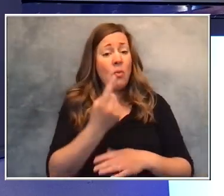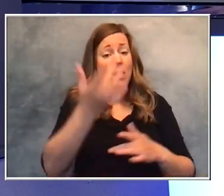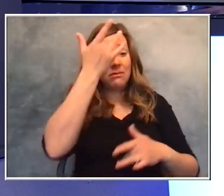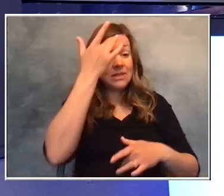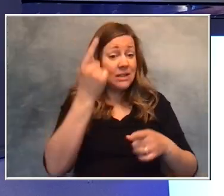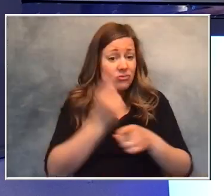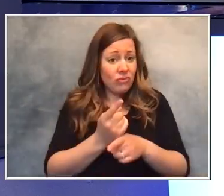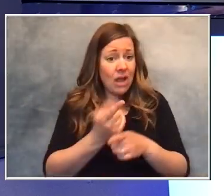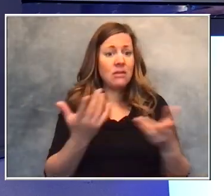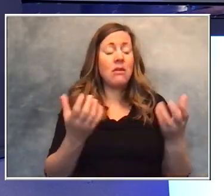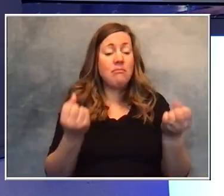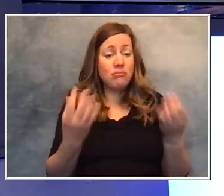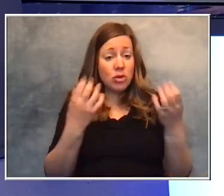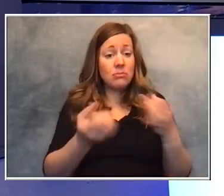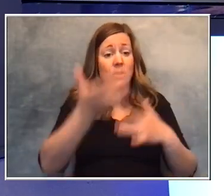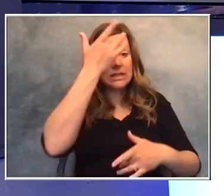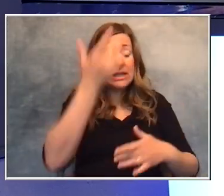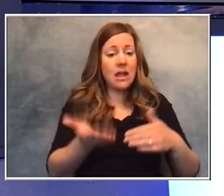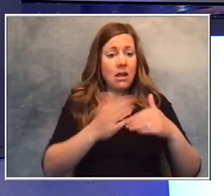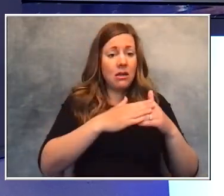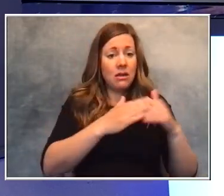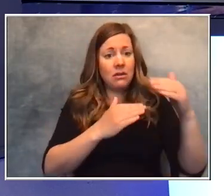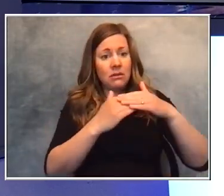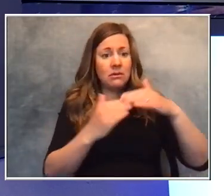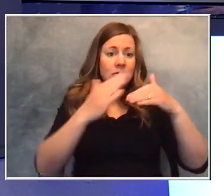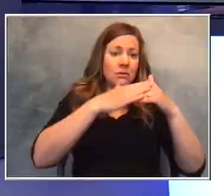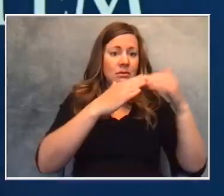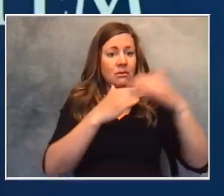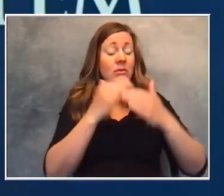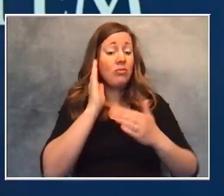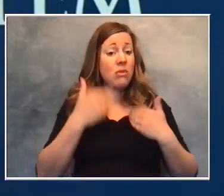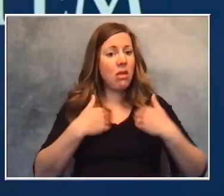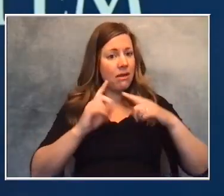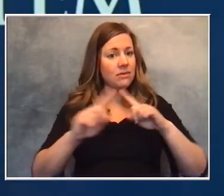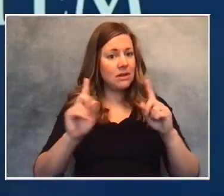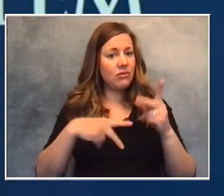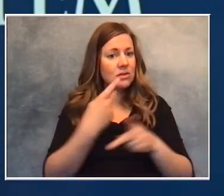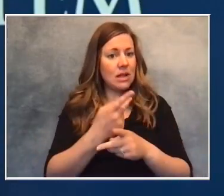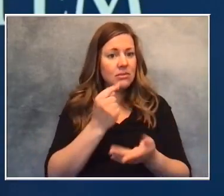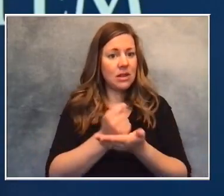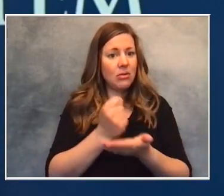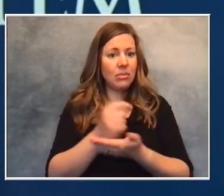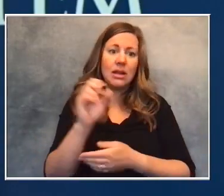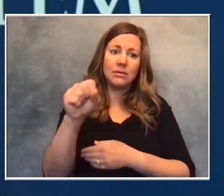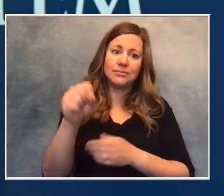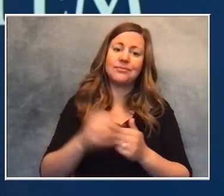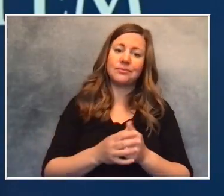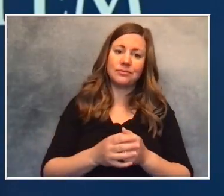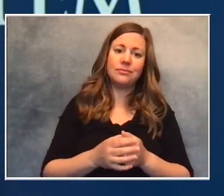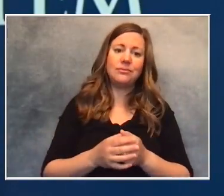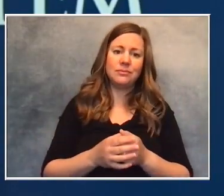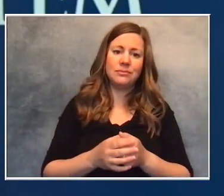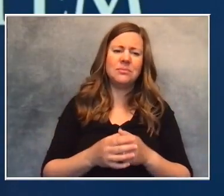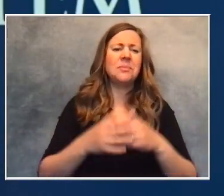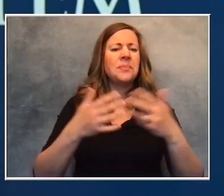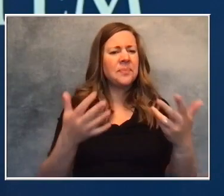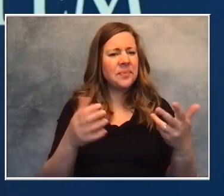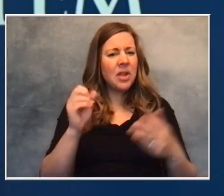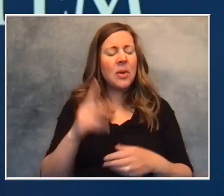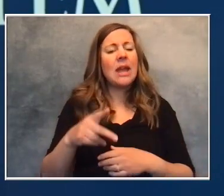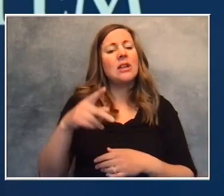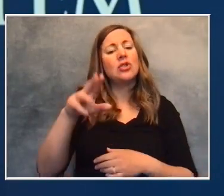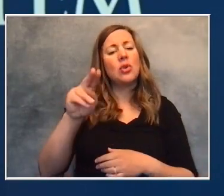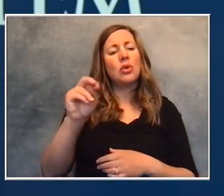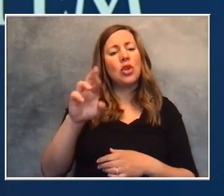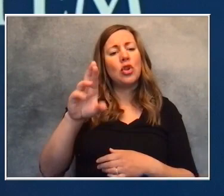diseases under this topic. So it's going to have different types of therapy. So talk to me a little bit. Some of the neurological changes